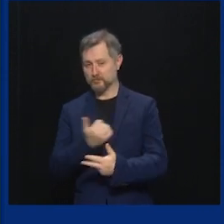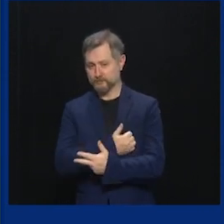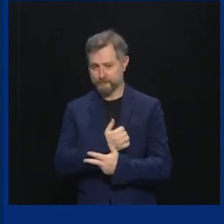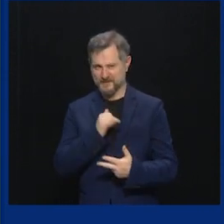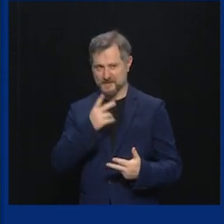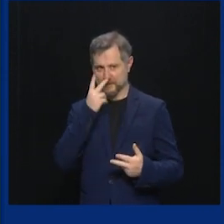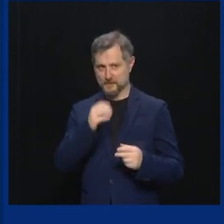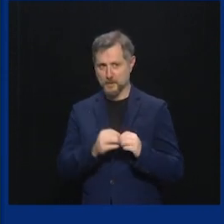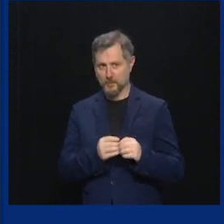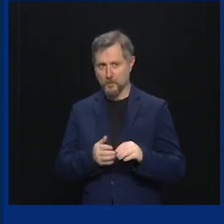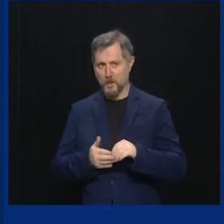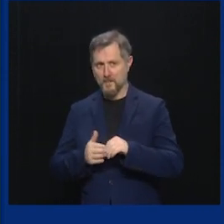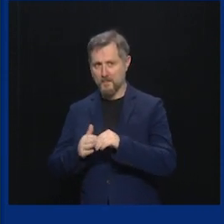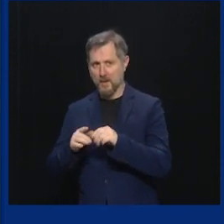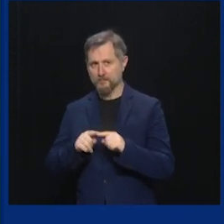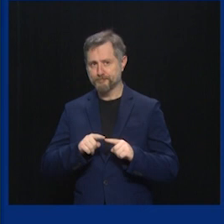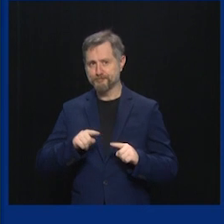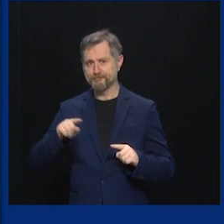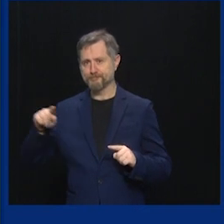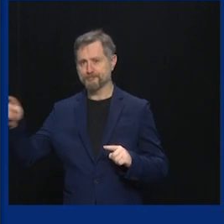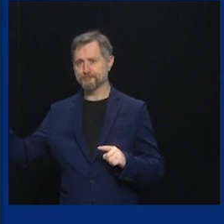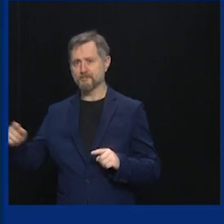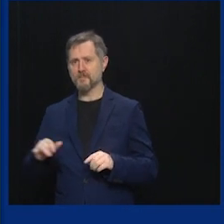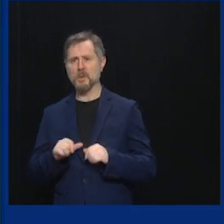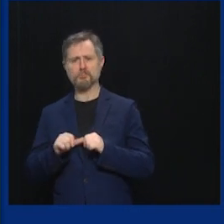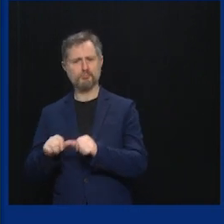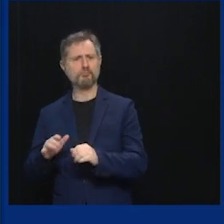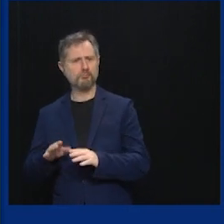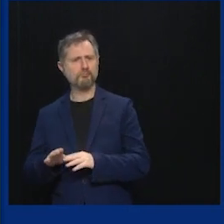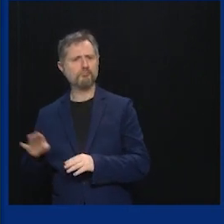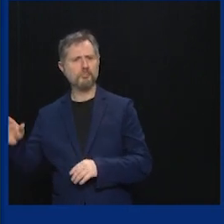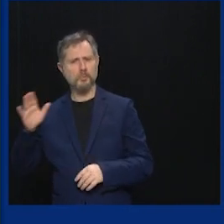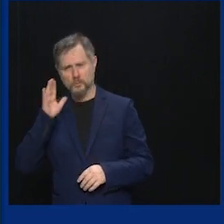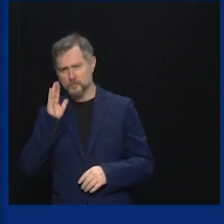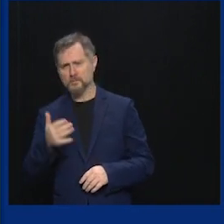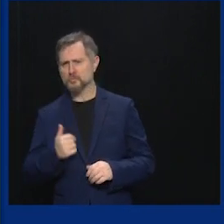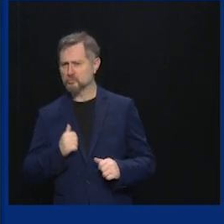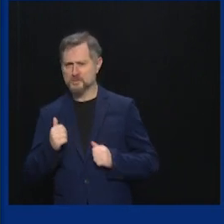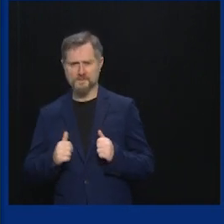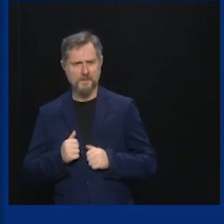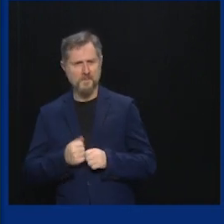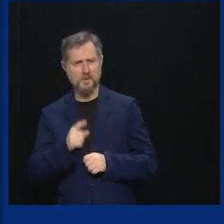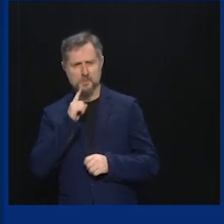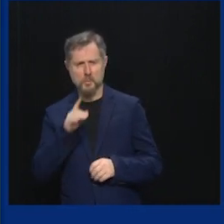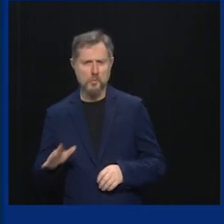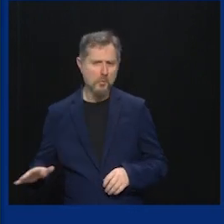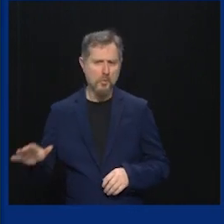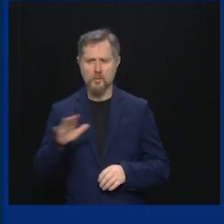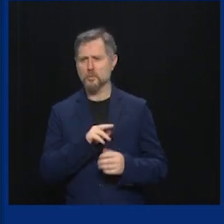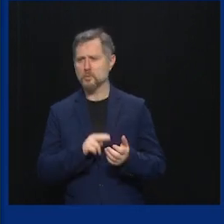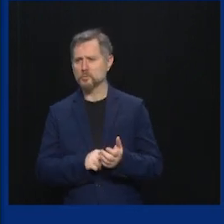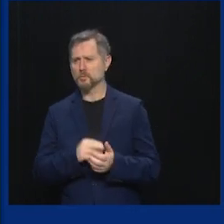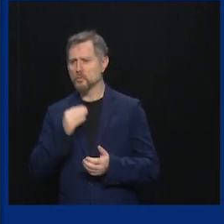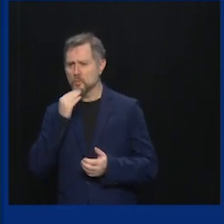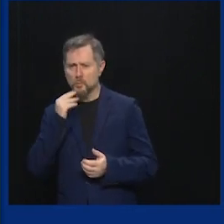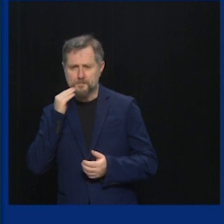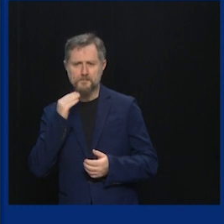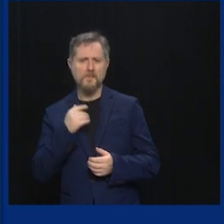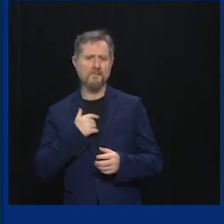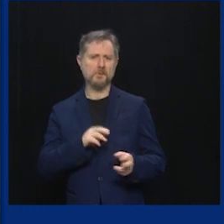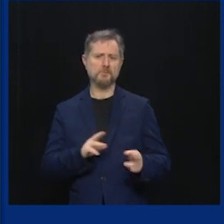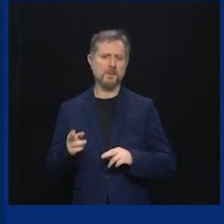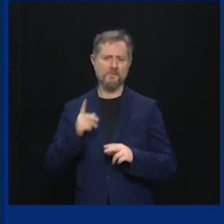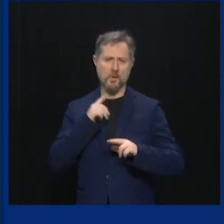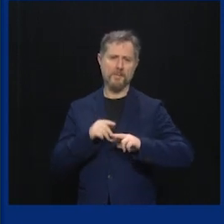wanted to increase that. That'll go up higher in the next couple of weeks. We're very aggressive, making sure that every nursing home, as part of my executive order,